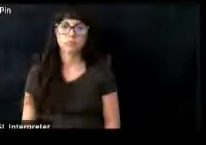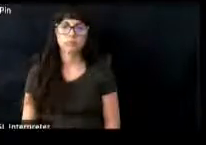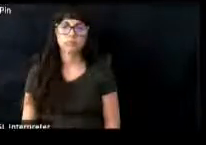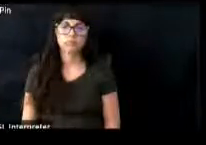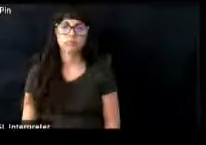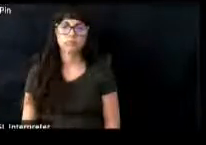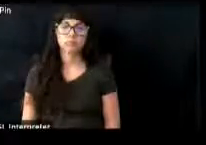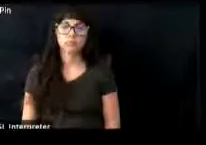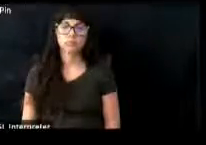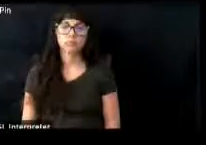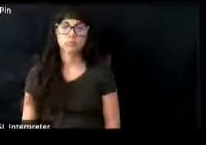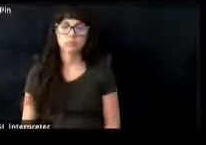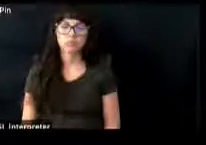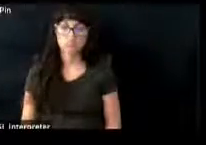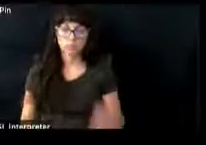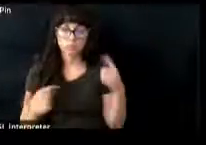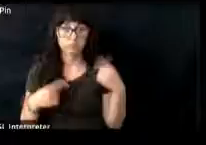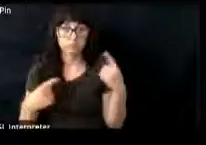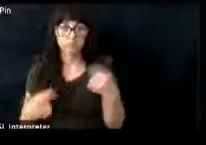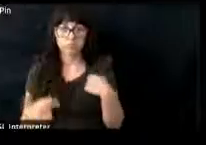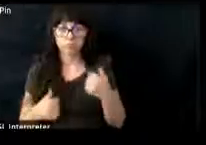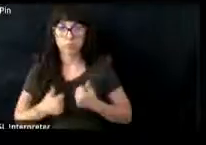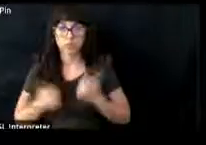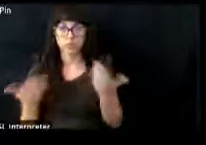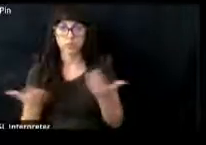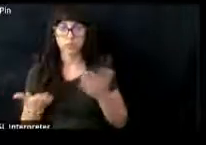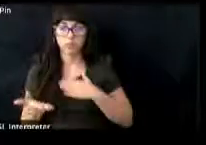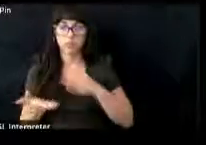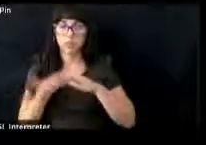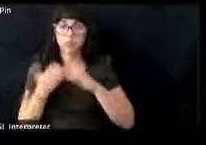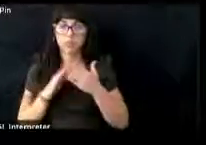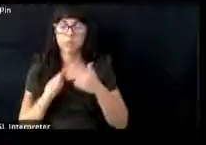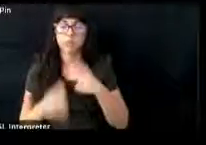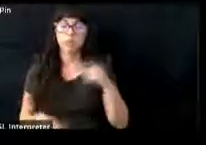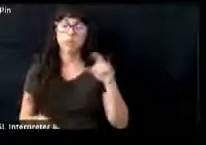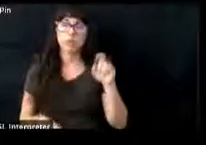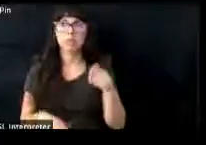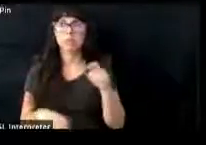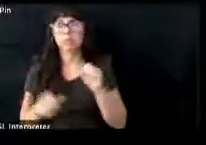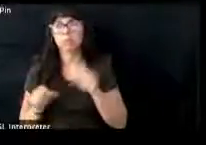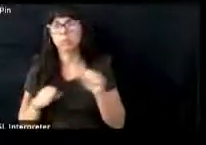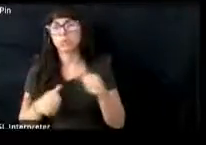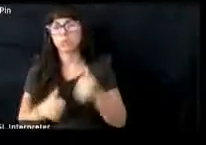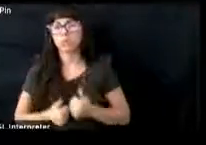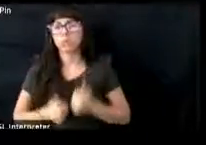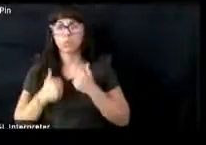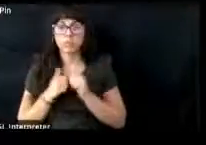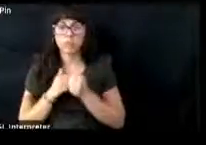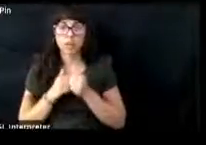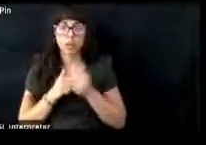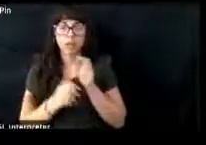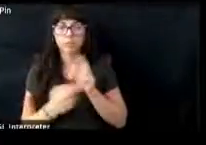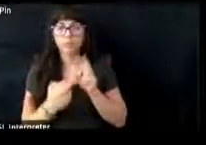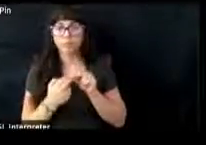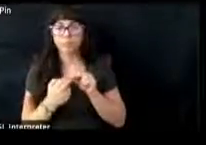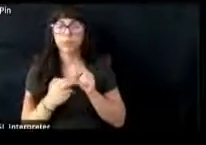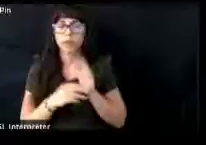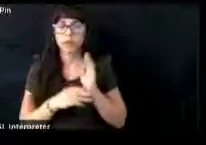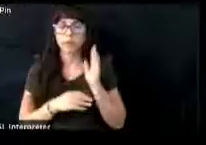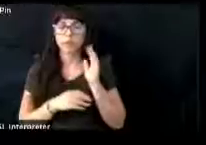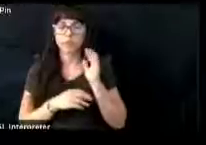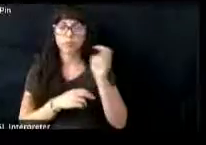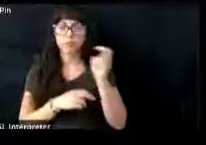And since I've been living in my community, I've had to be able to survive by using public transportation, the one that is